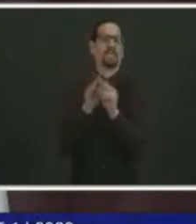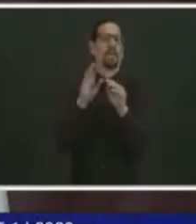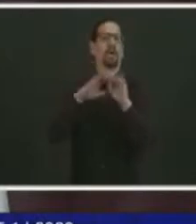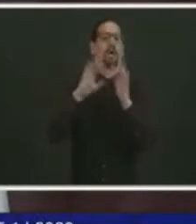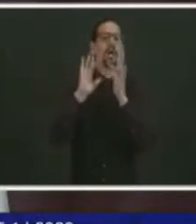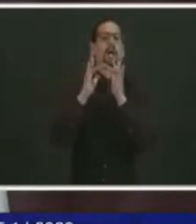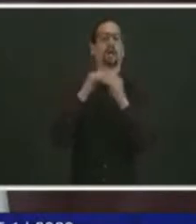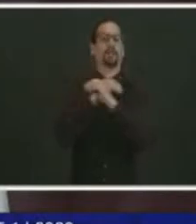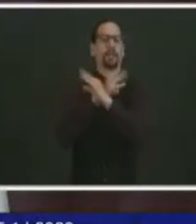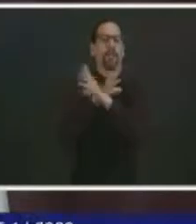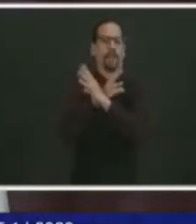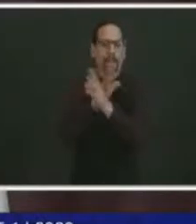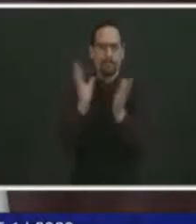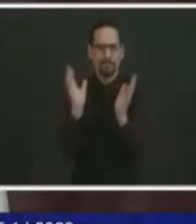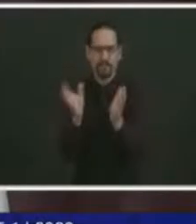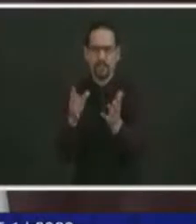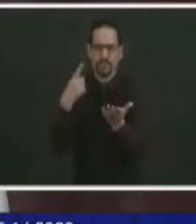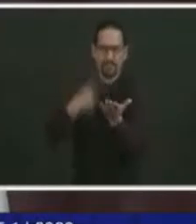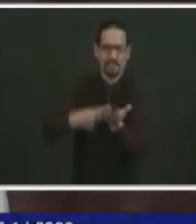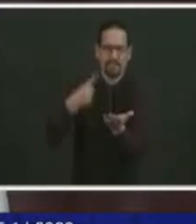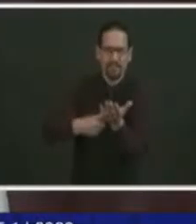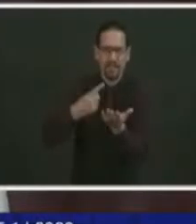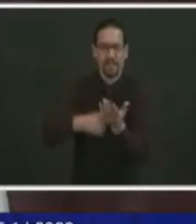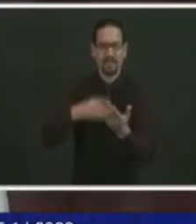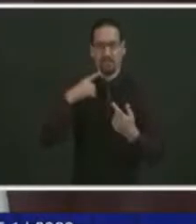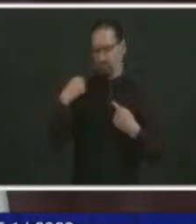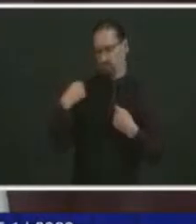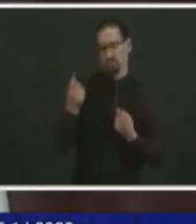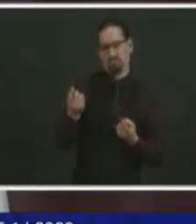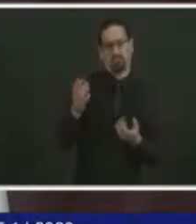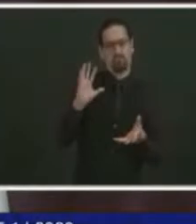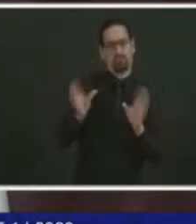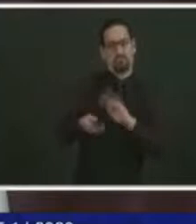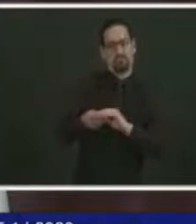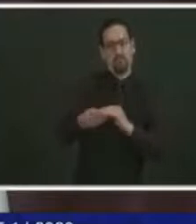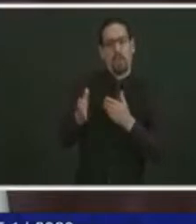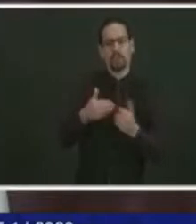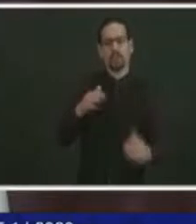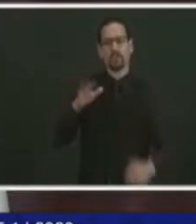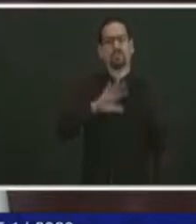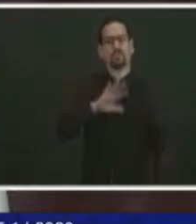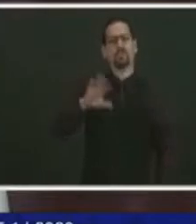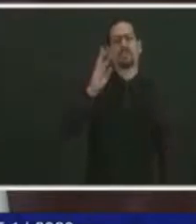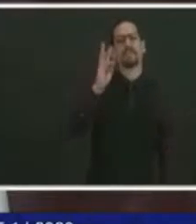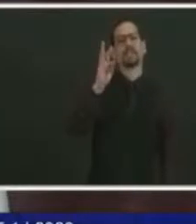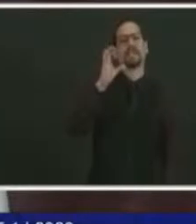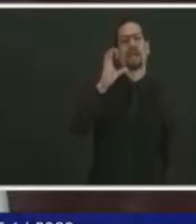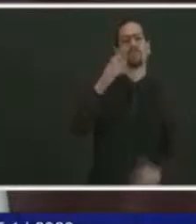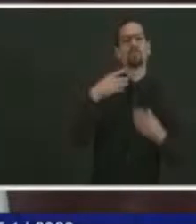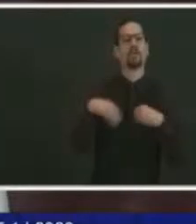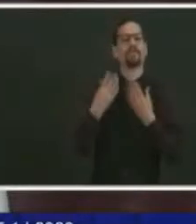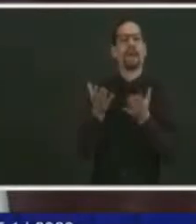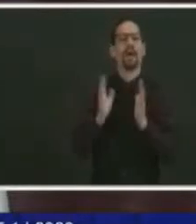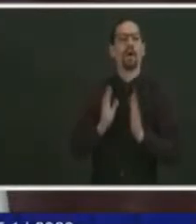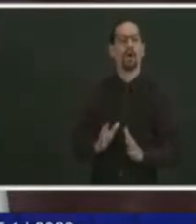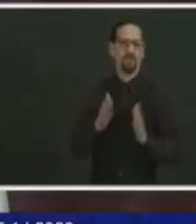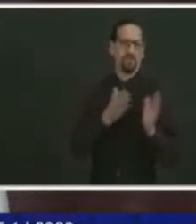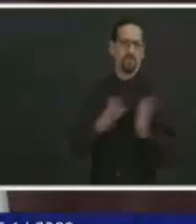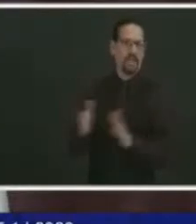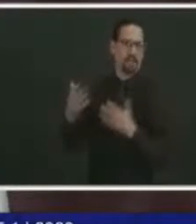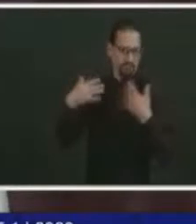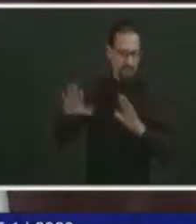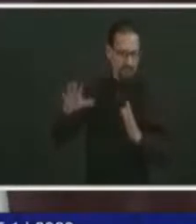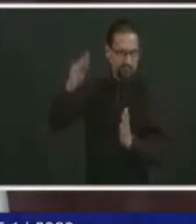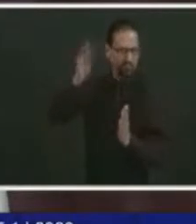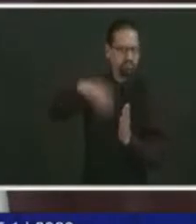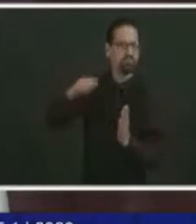In total, at this point in time, just about 600 provider plans have been approved, and they